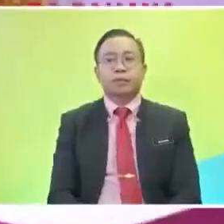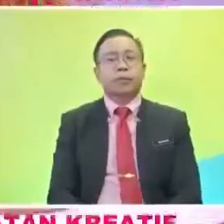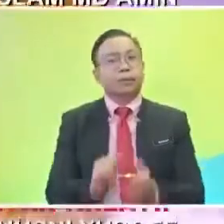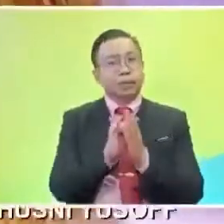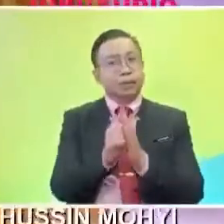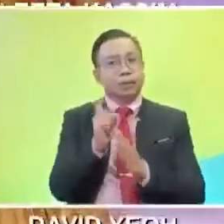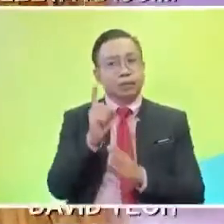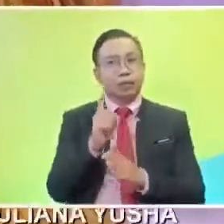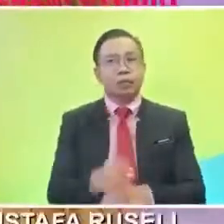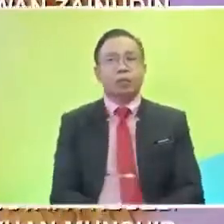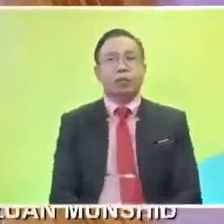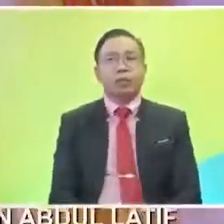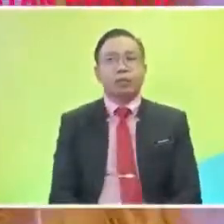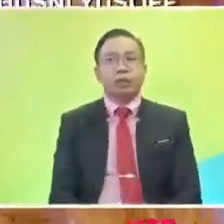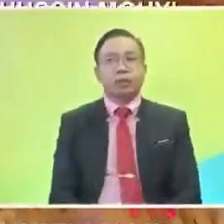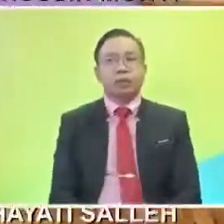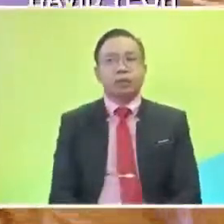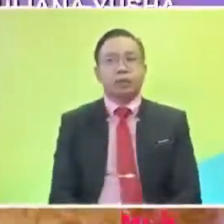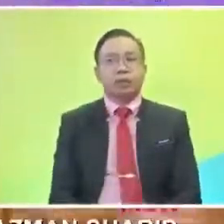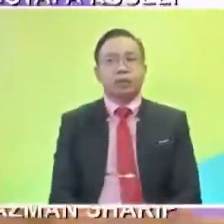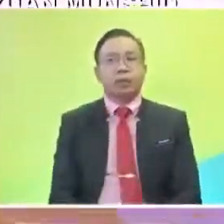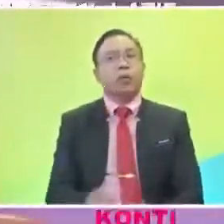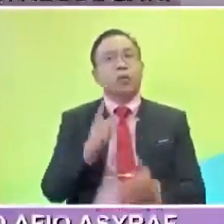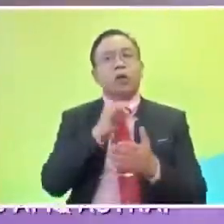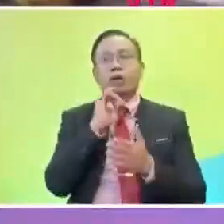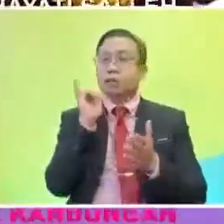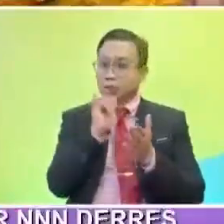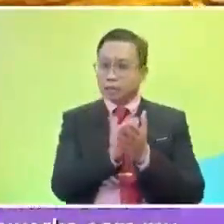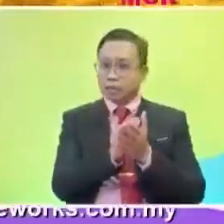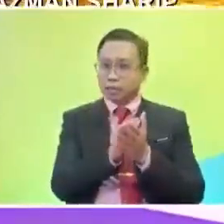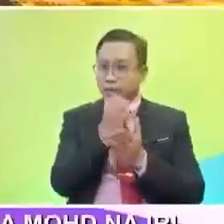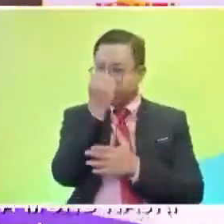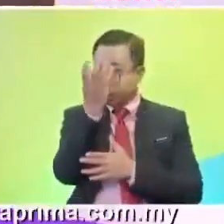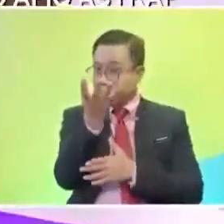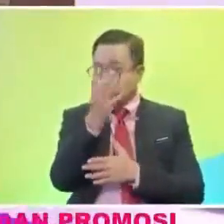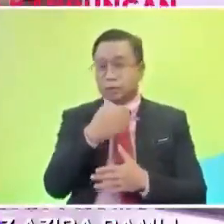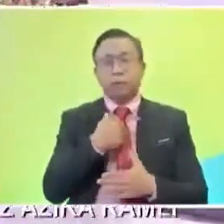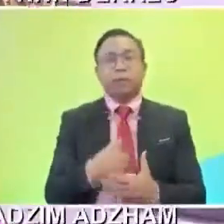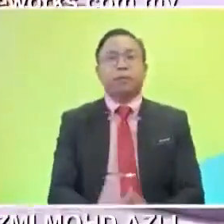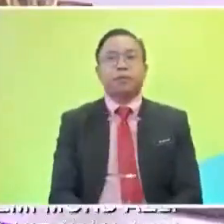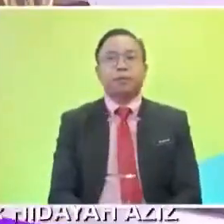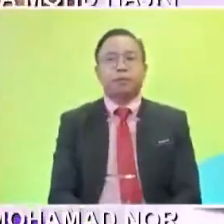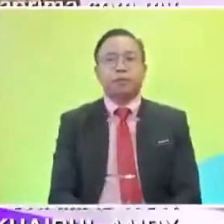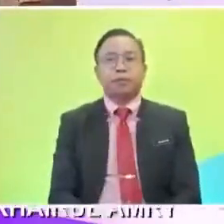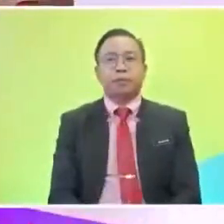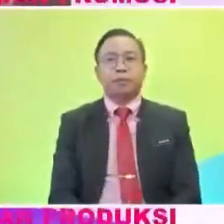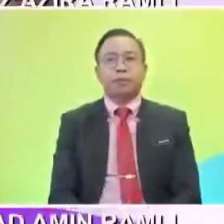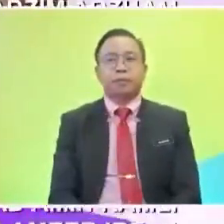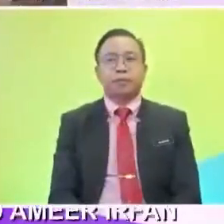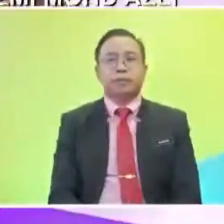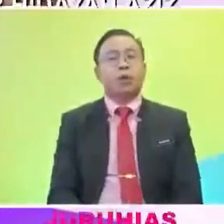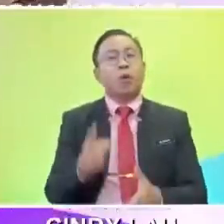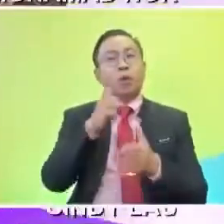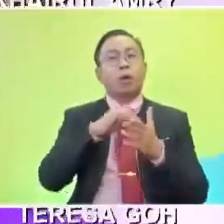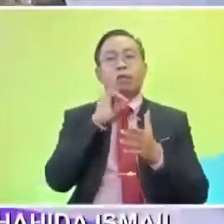one, right? Yes. Okay, so what is this? Can anyone tell me? What do you call this? Okay, Ashil, Ashil first.